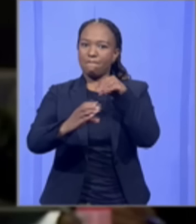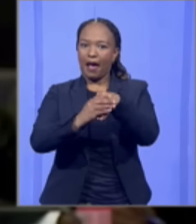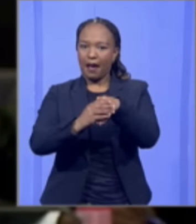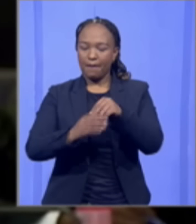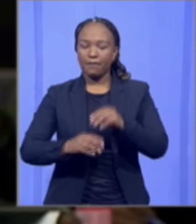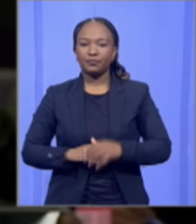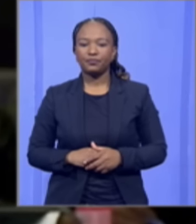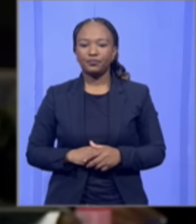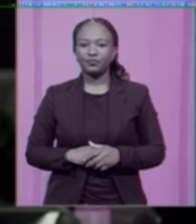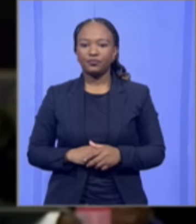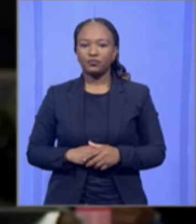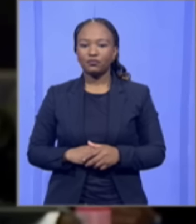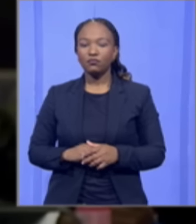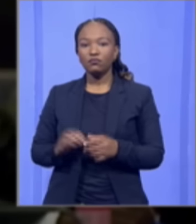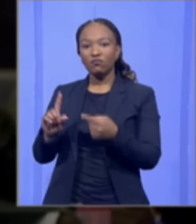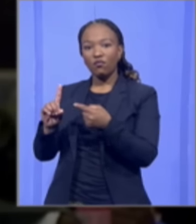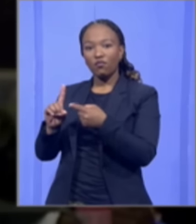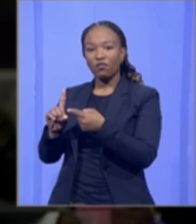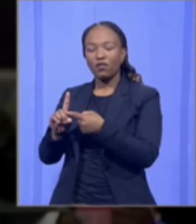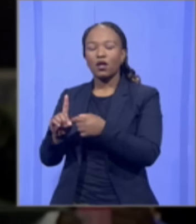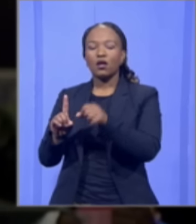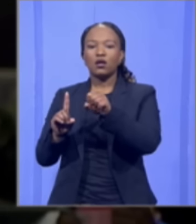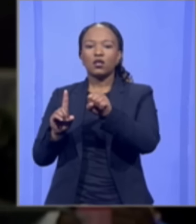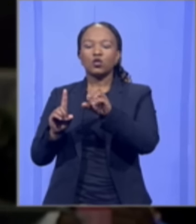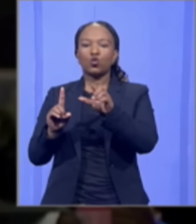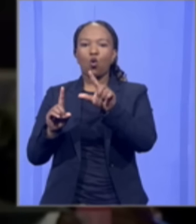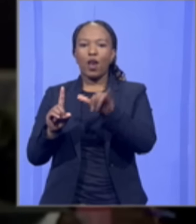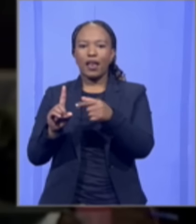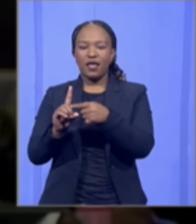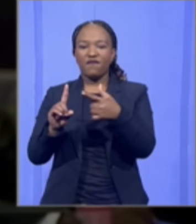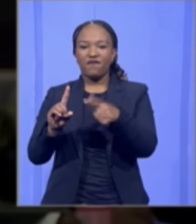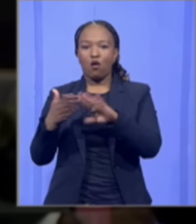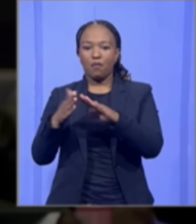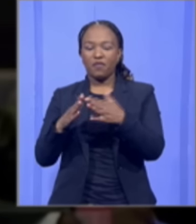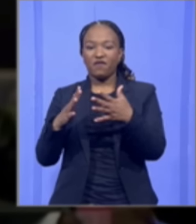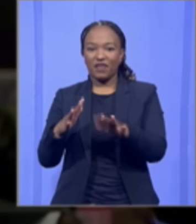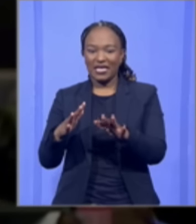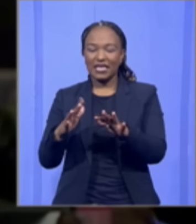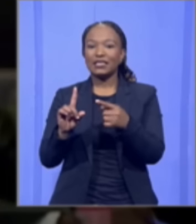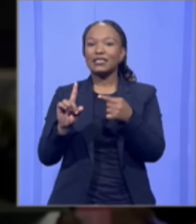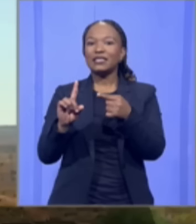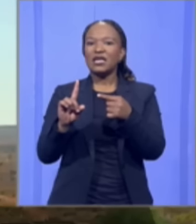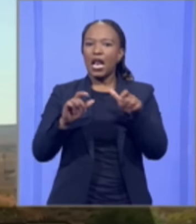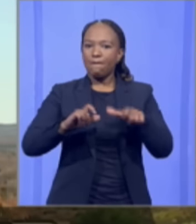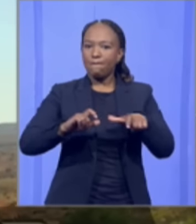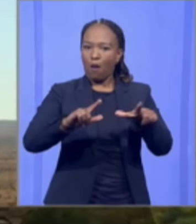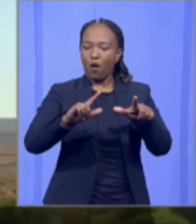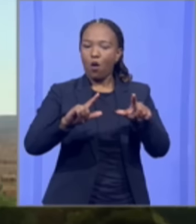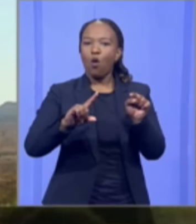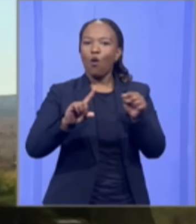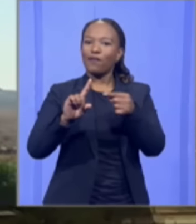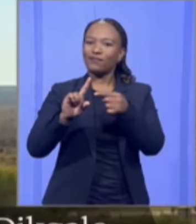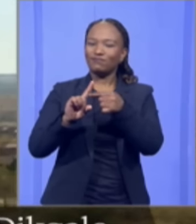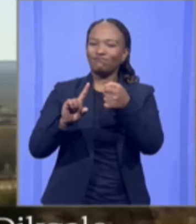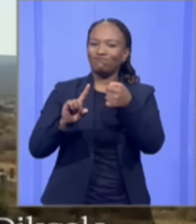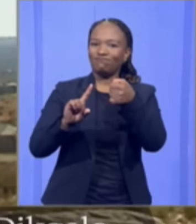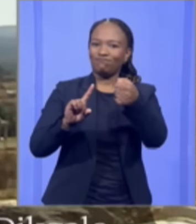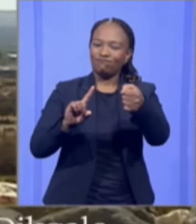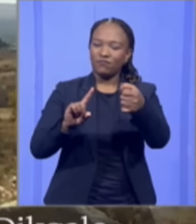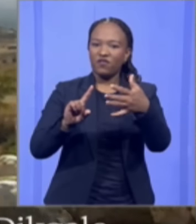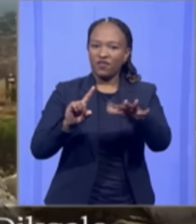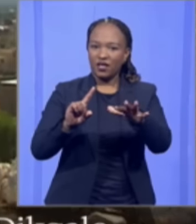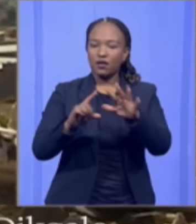Solly Malatsi go tšwa motseng wa Moduane ga digale o thwetšwe ke mopresidente bjale ka tona ya dikgokaganyo. Malatsi ke lelokologolwane la